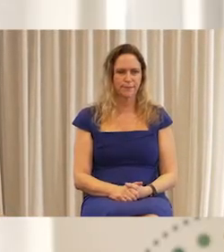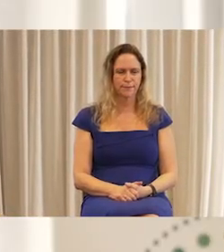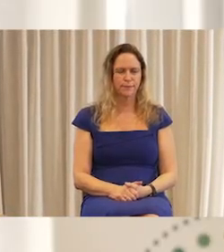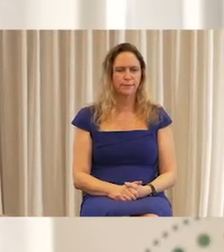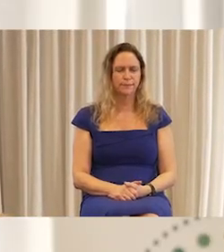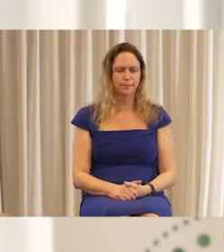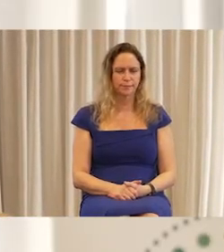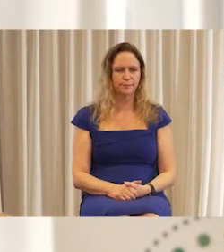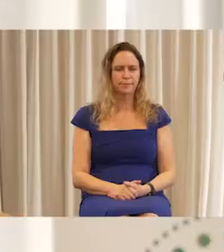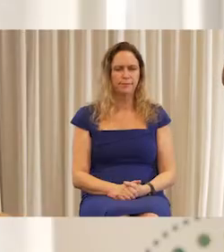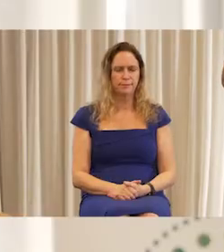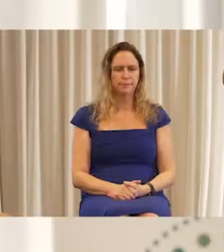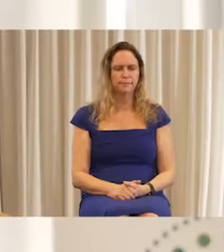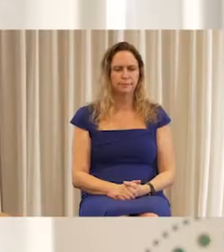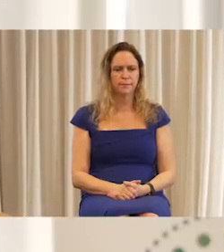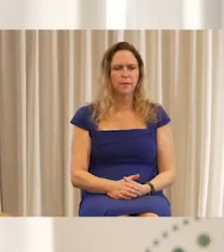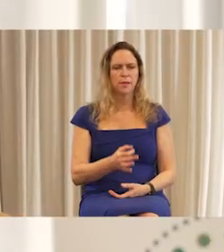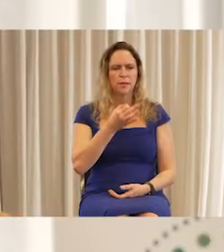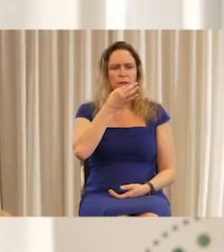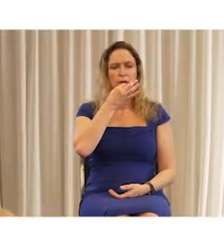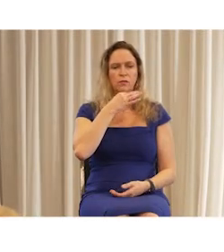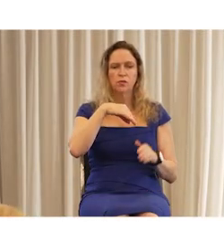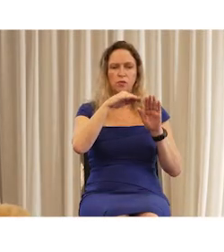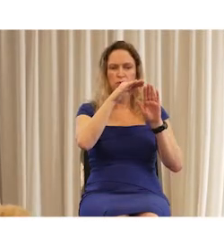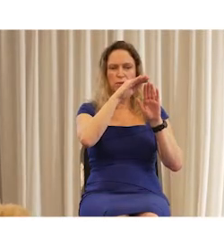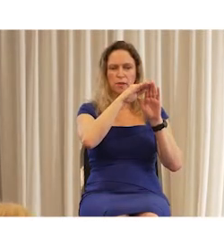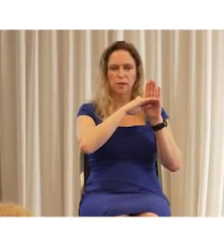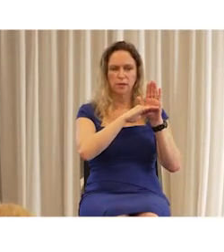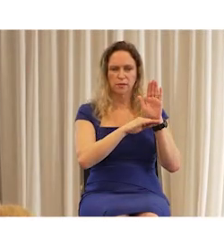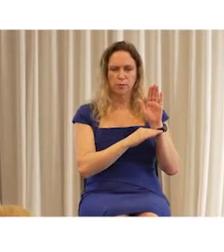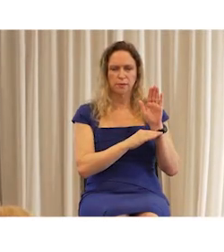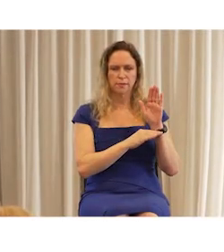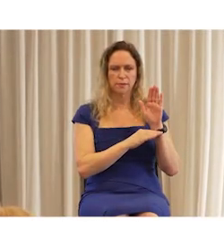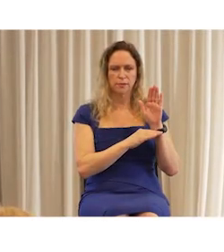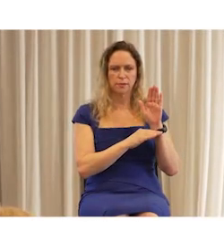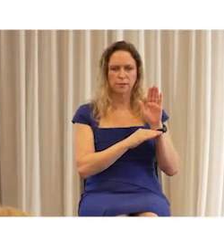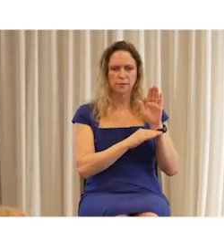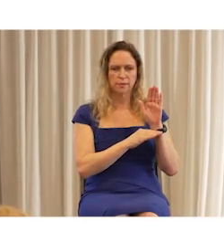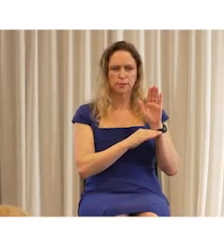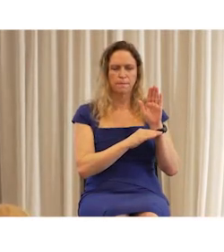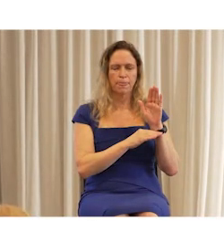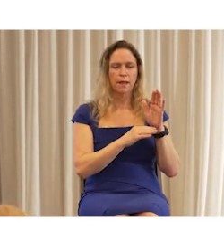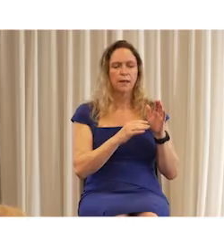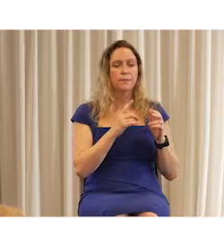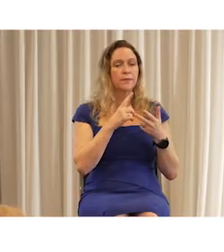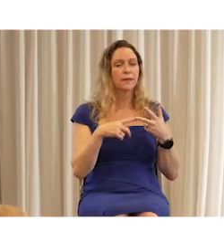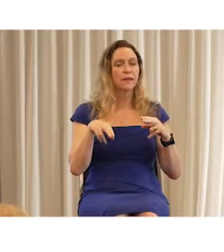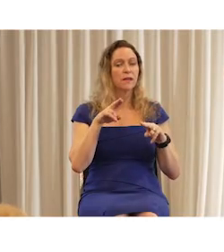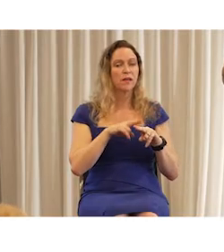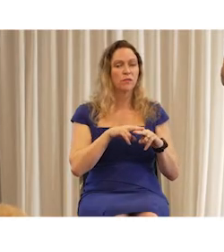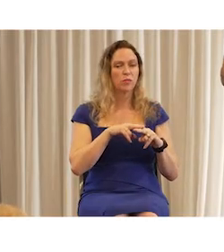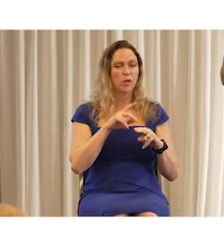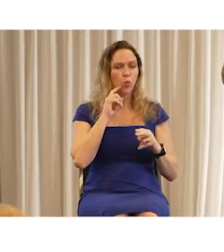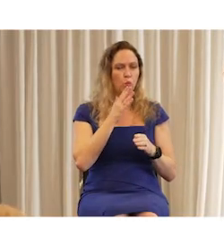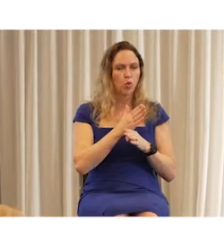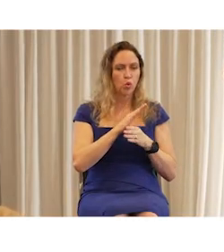Just a few of the guiding principles here that are important to really understand if we are to work in community life